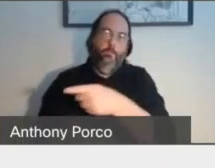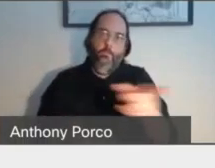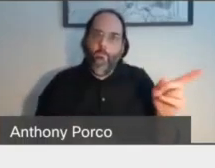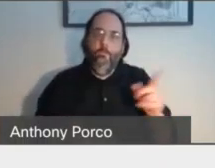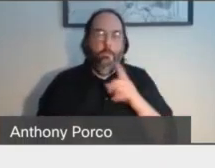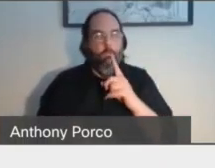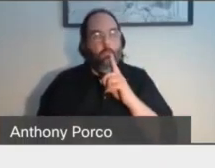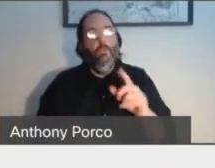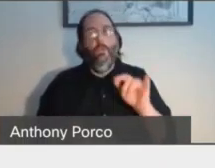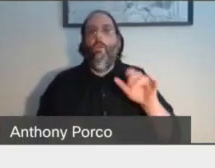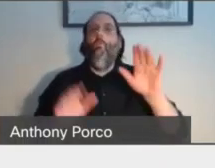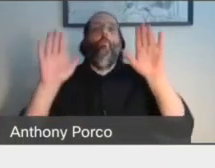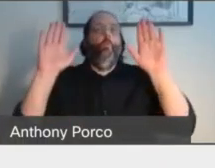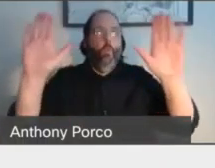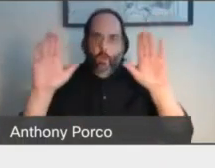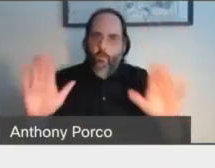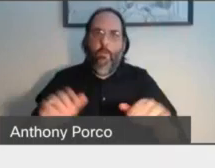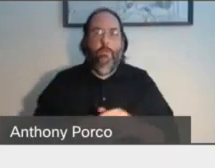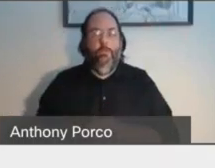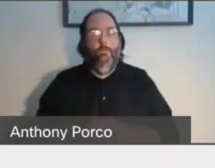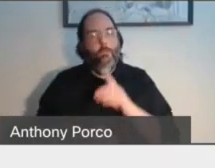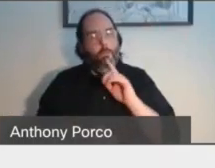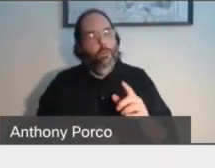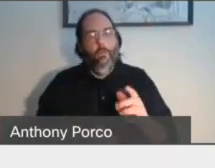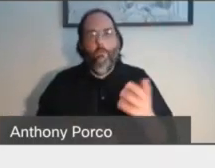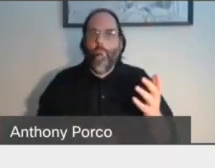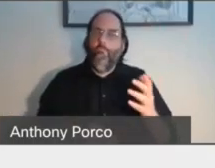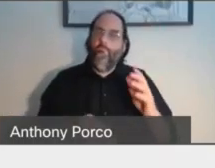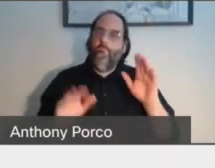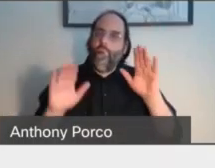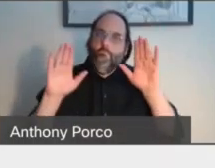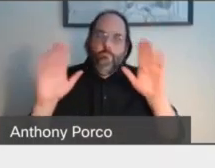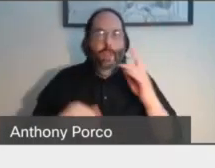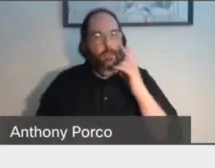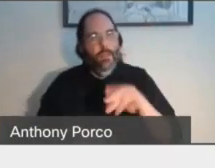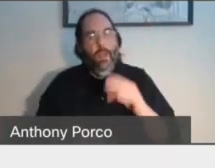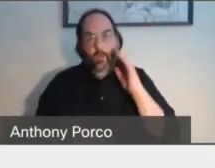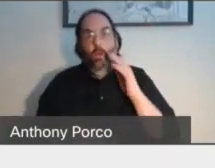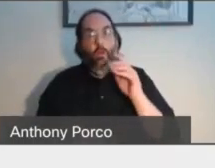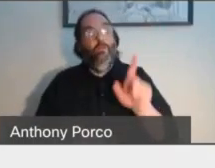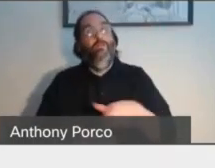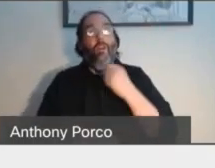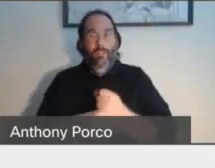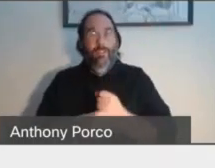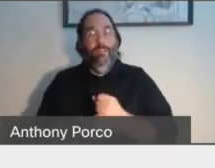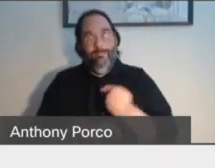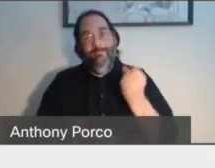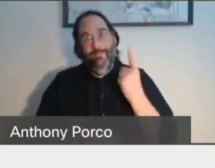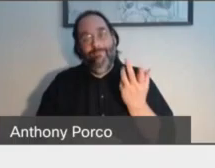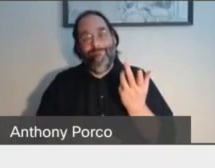been wonderful. It's been amazing to see. I know this has been a really long year.